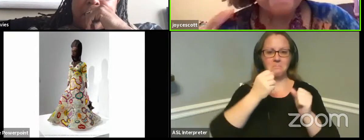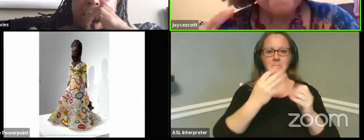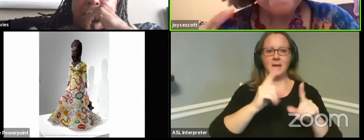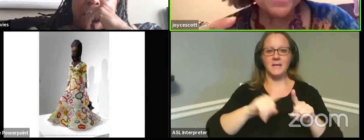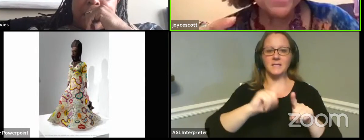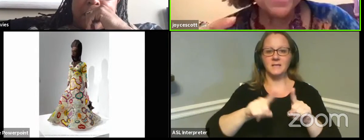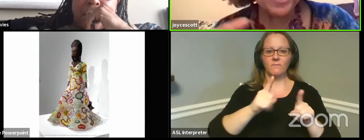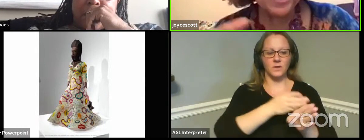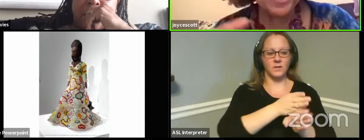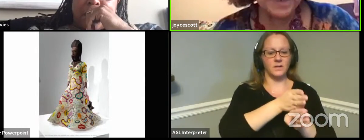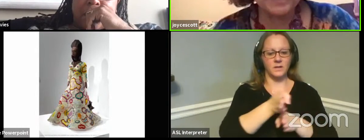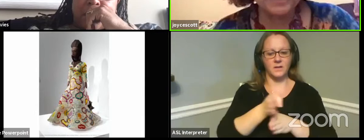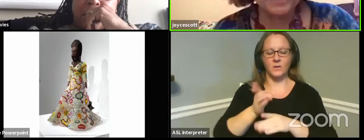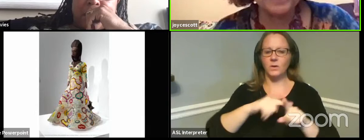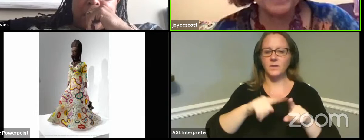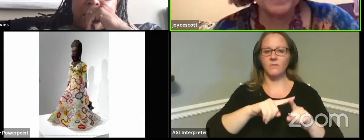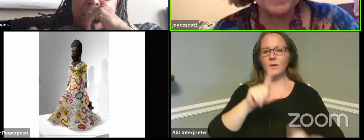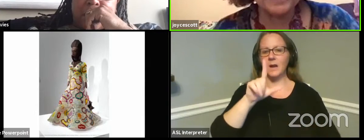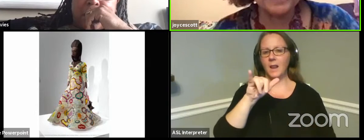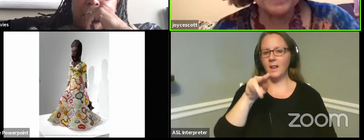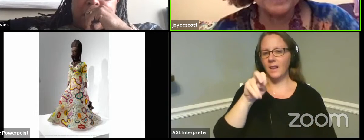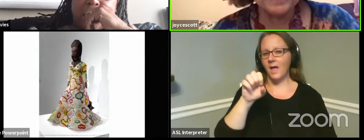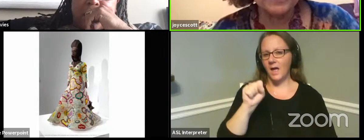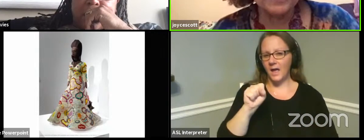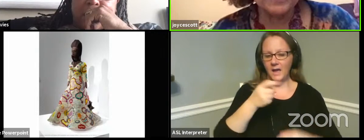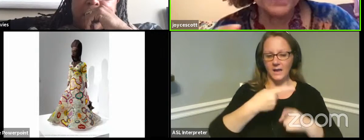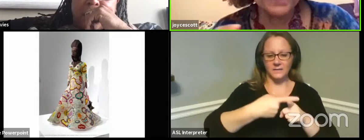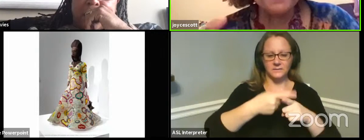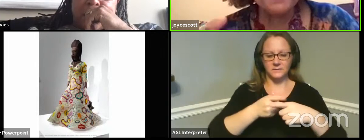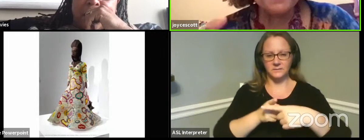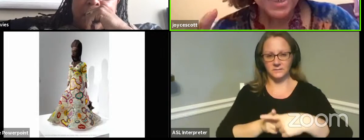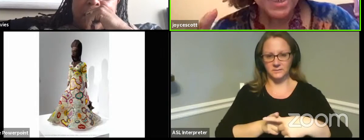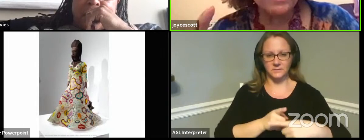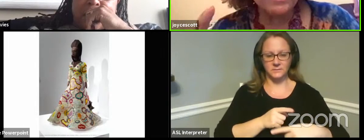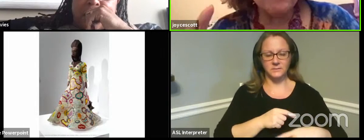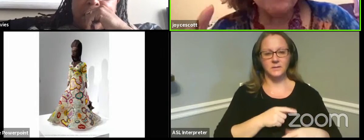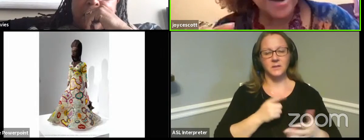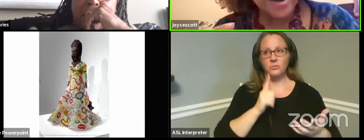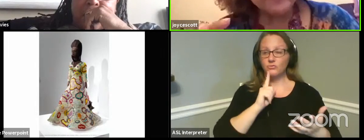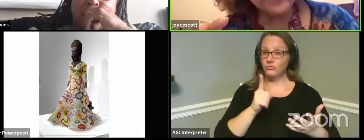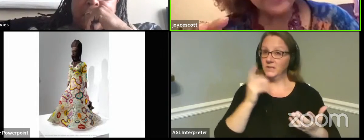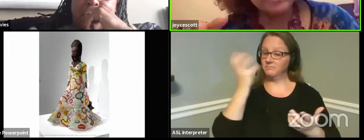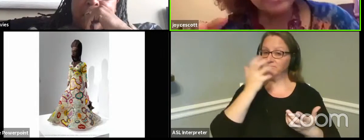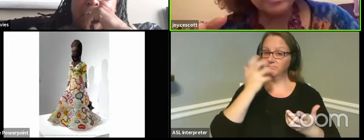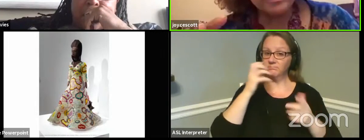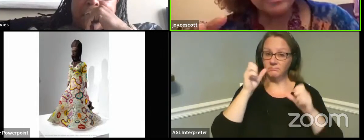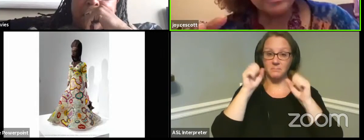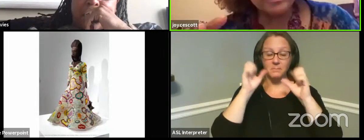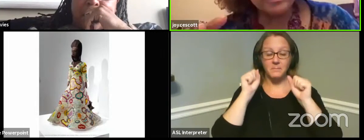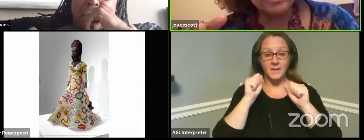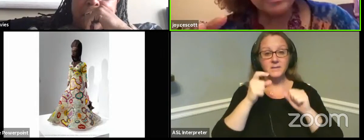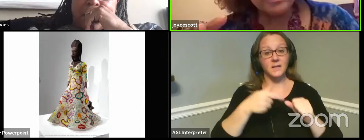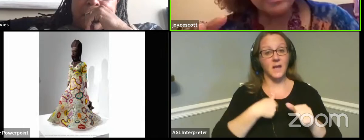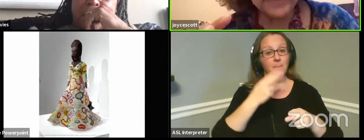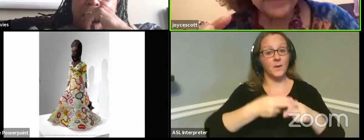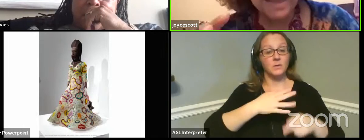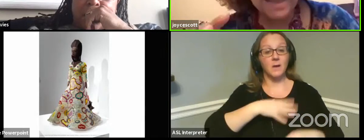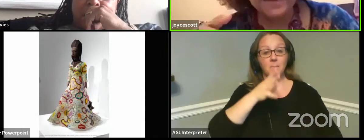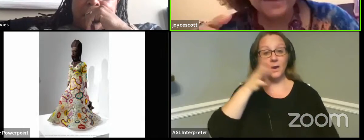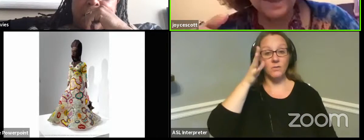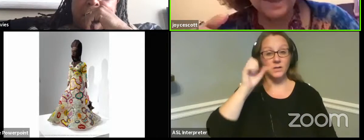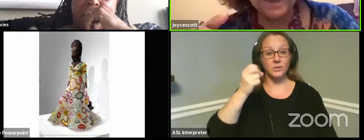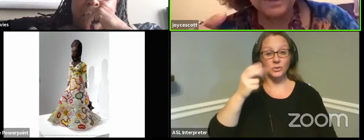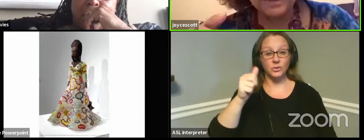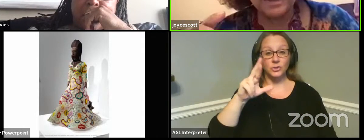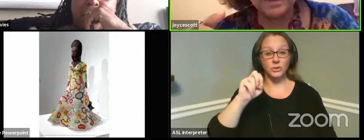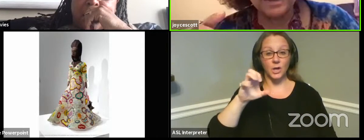pretty amazing when you think about it. When I say that my parents were sharecroppers, that means